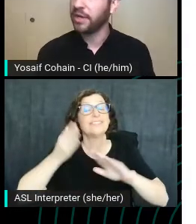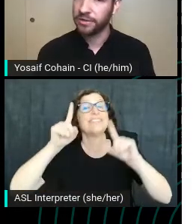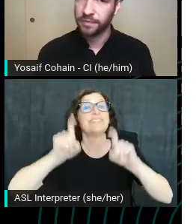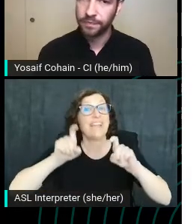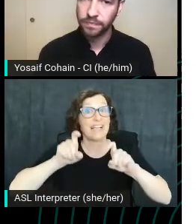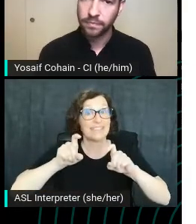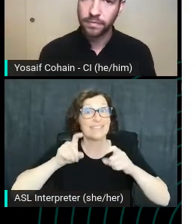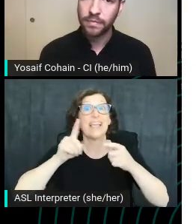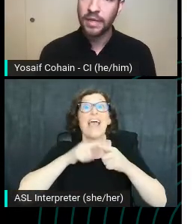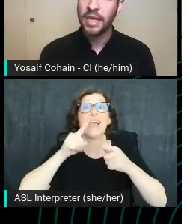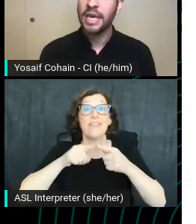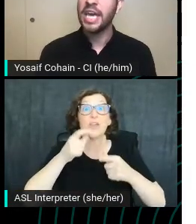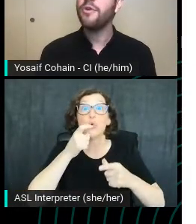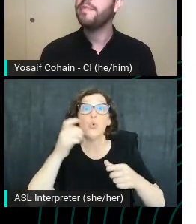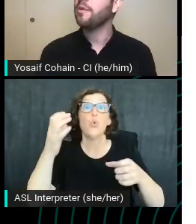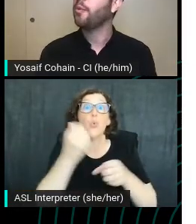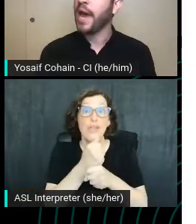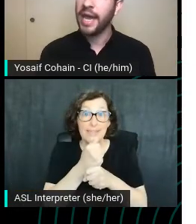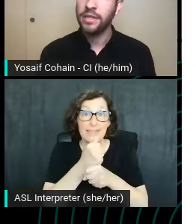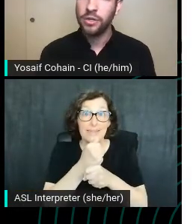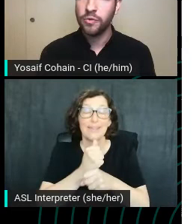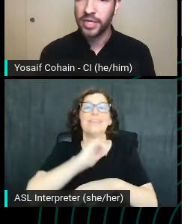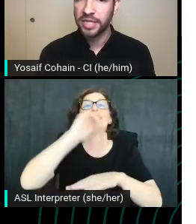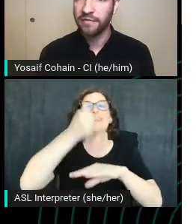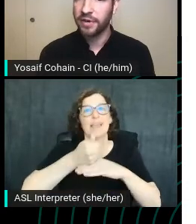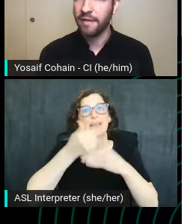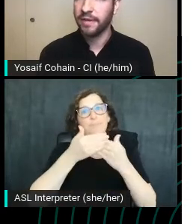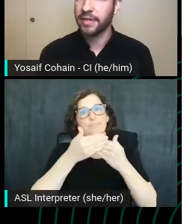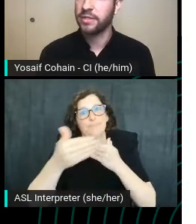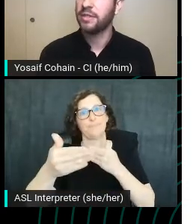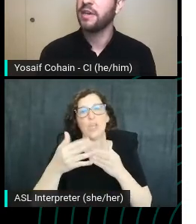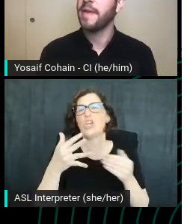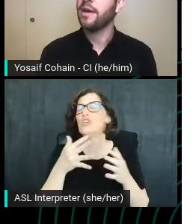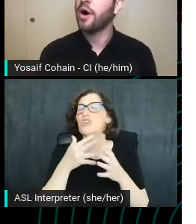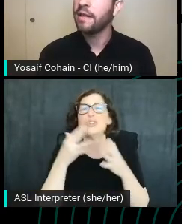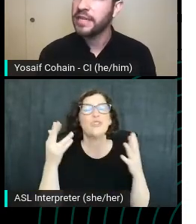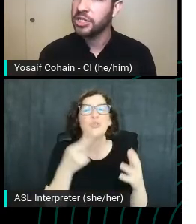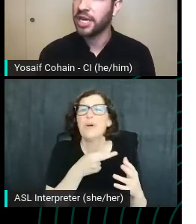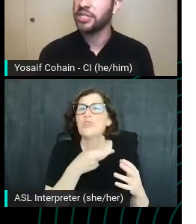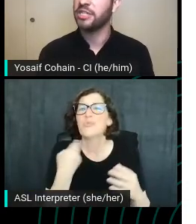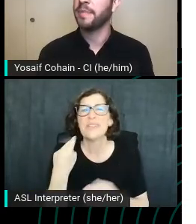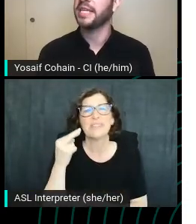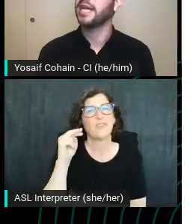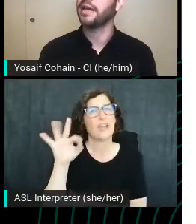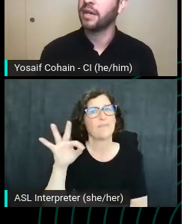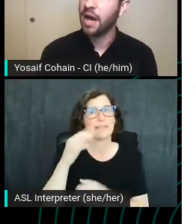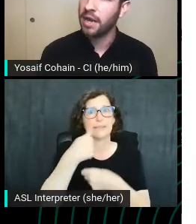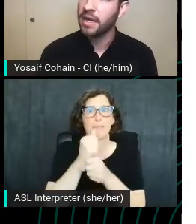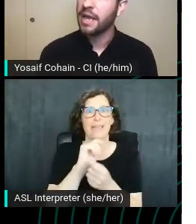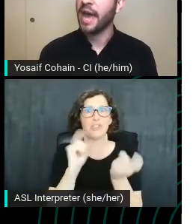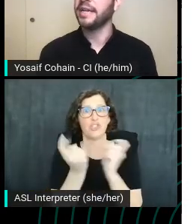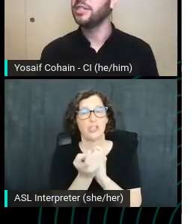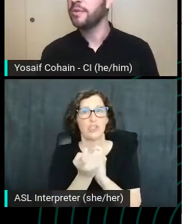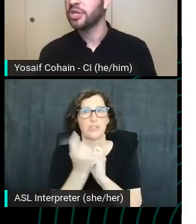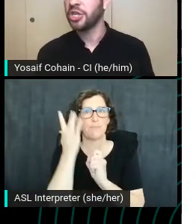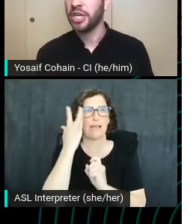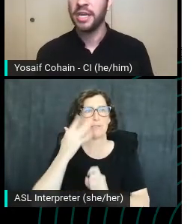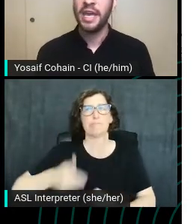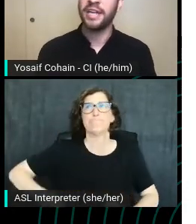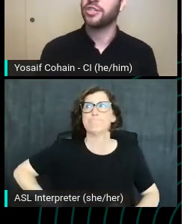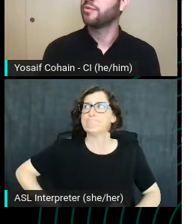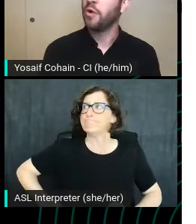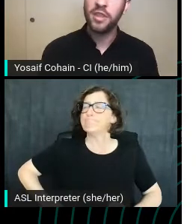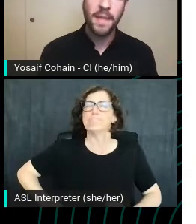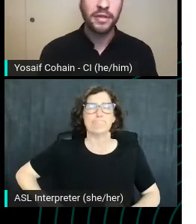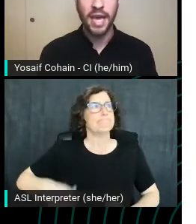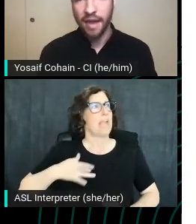deploy winners. It would be way too risky for Netflix to make all of these changes based on gut and intuition